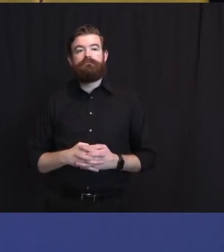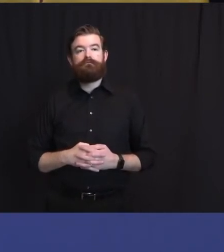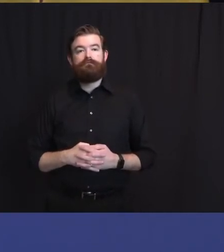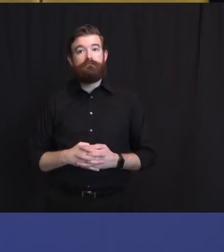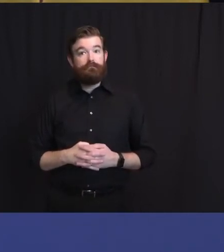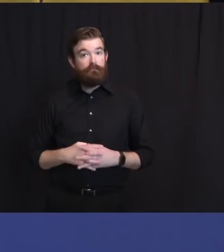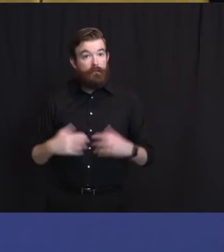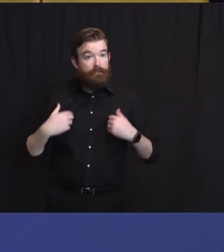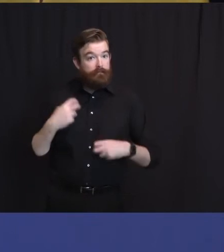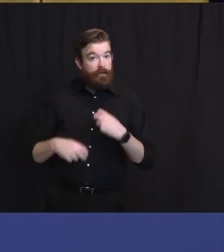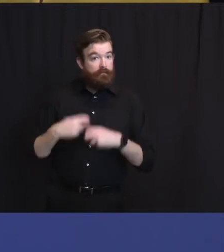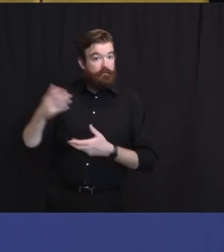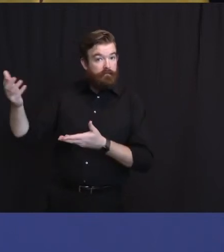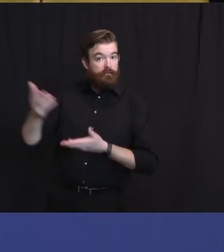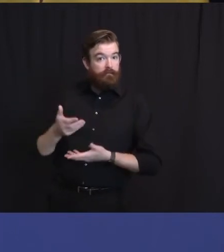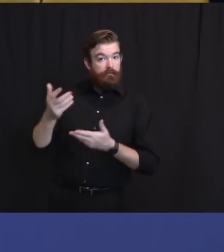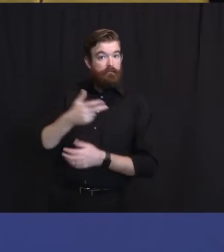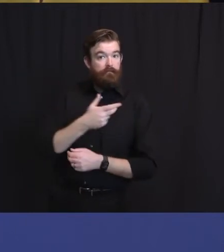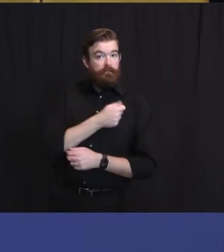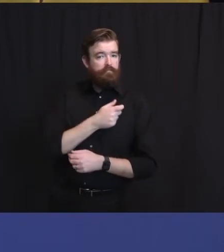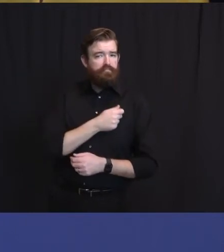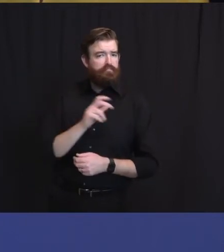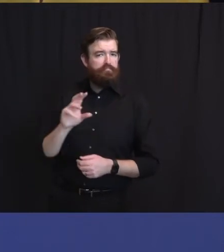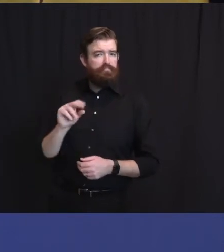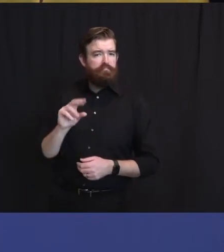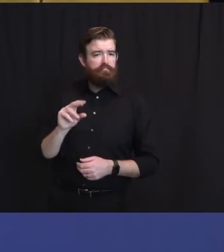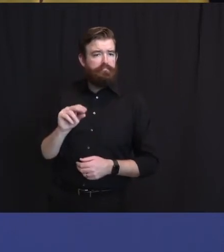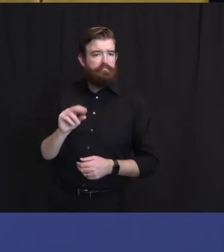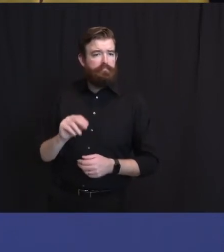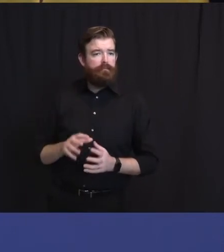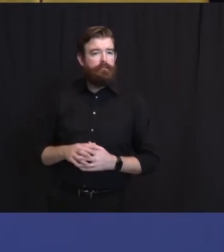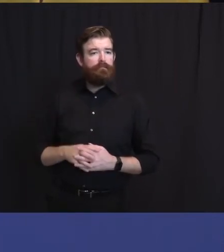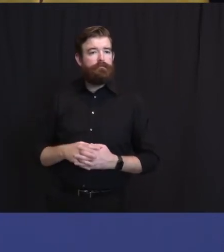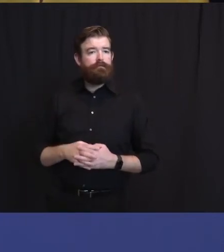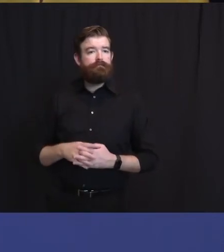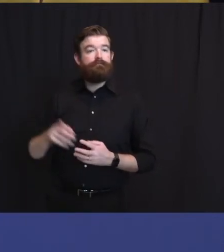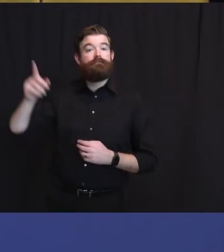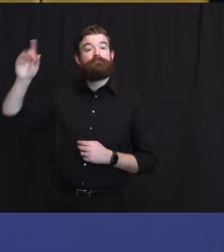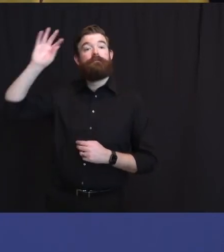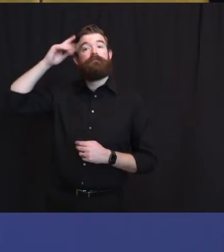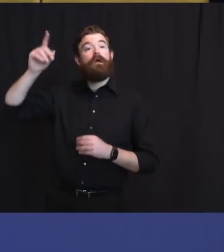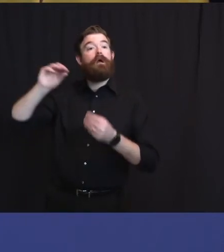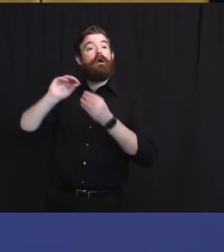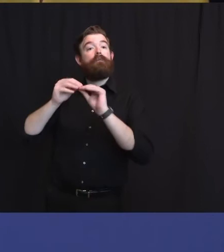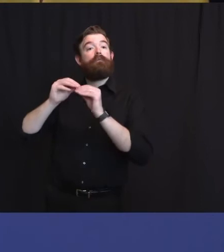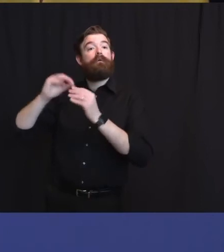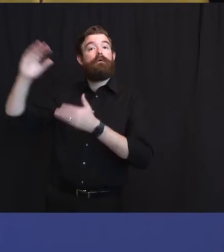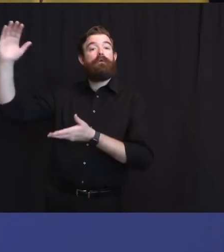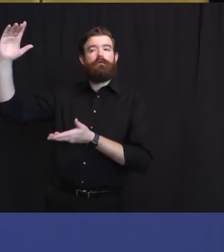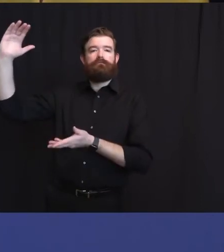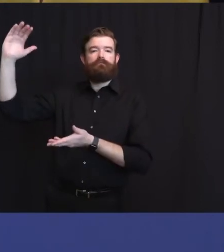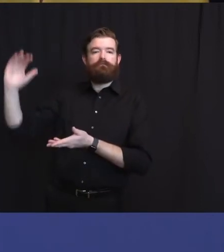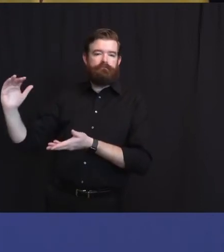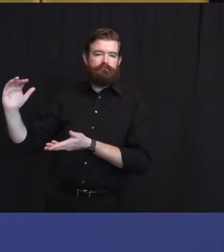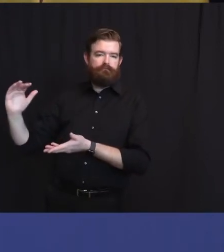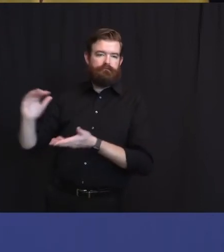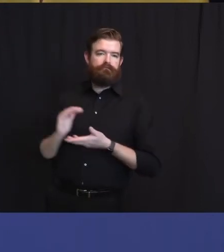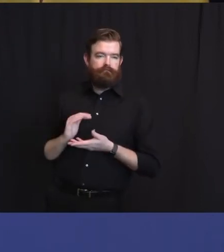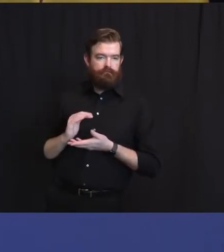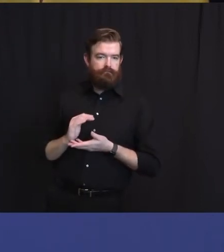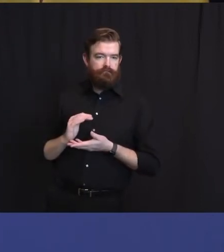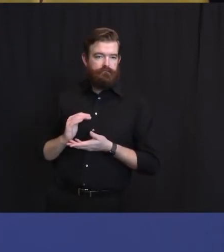of the numbers that we've already mentioned on the Fed side, and we had a little bit of a delay because of the storm last week, but I think we like what we